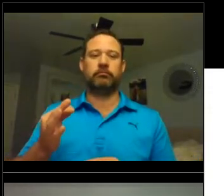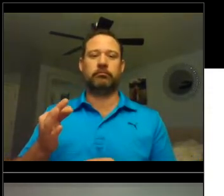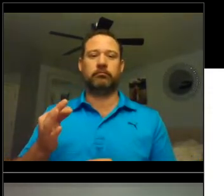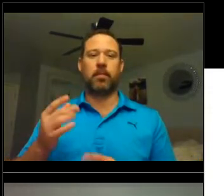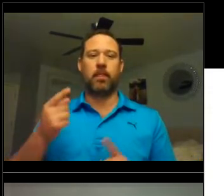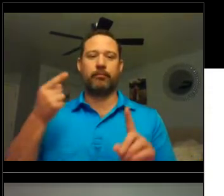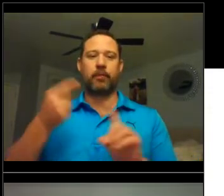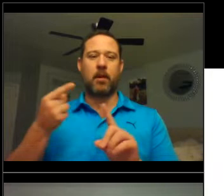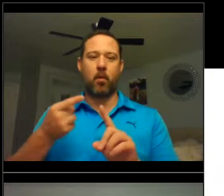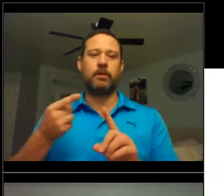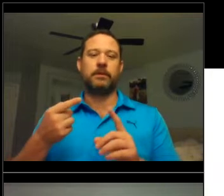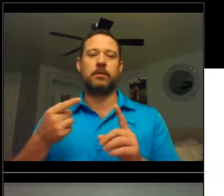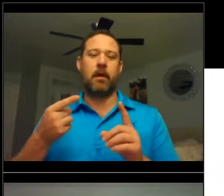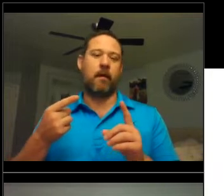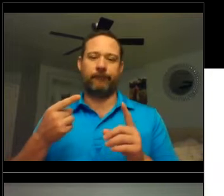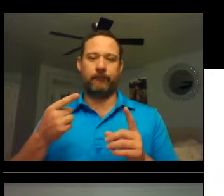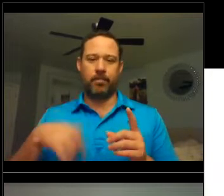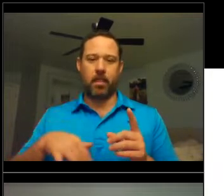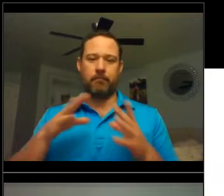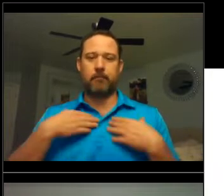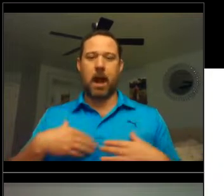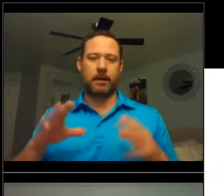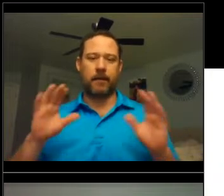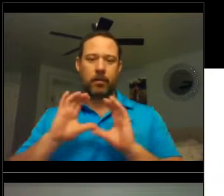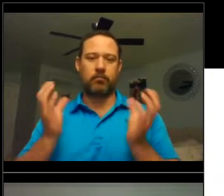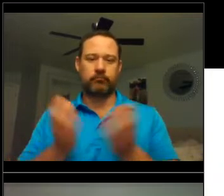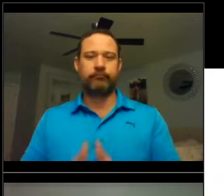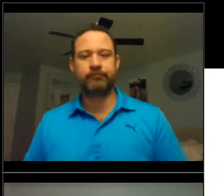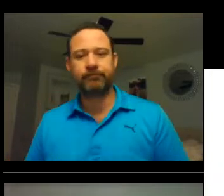priorities of the body. And then